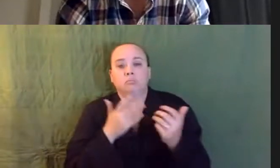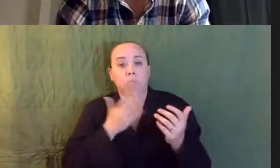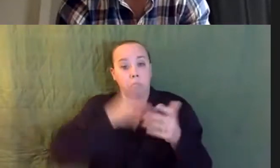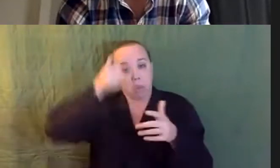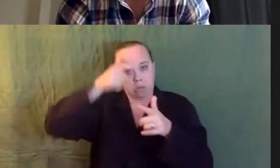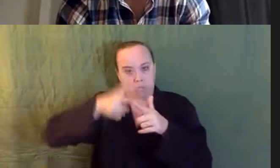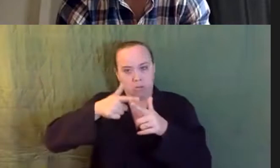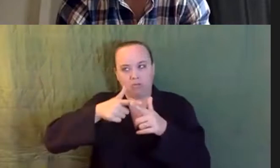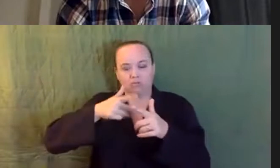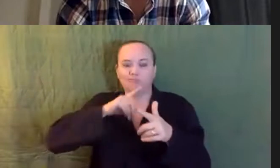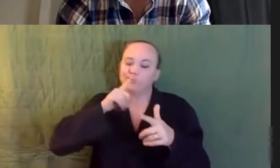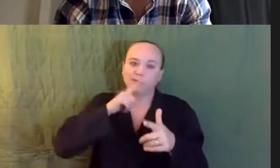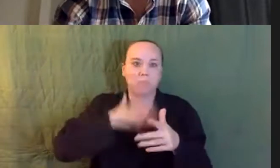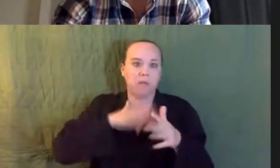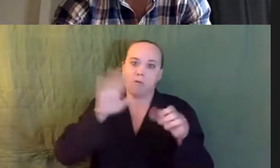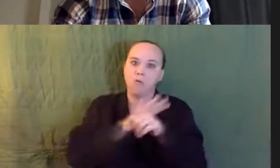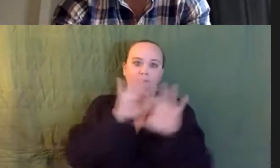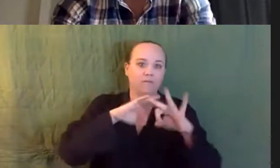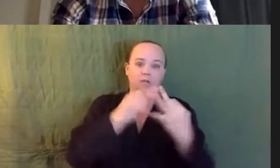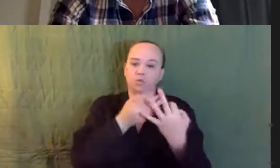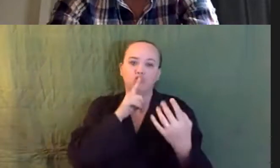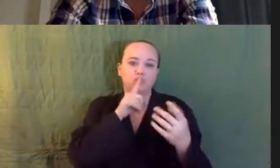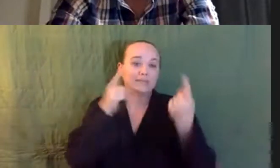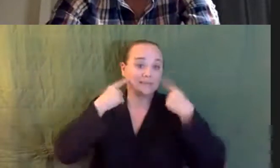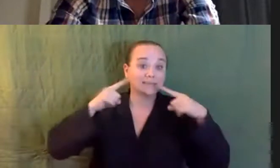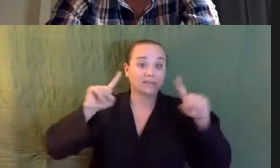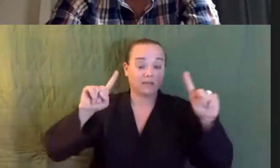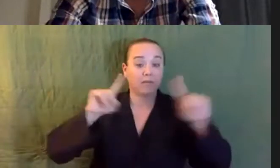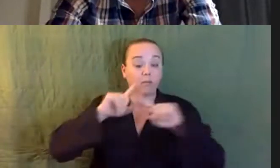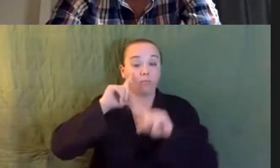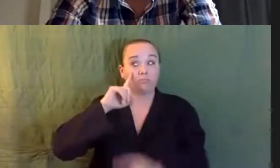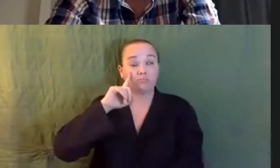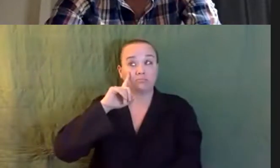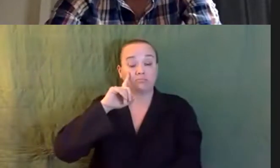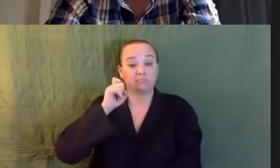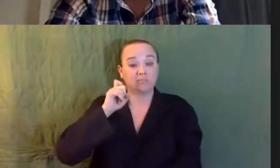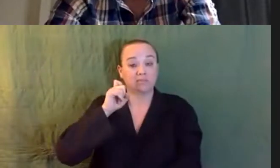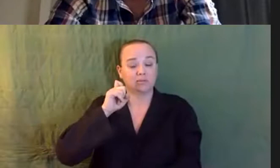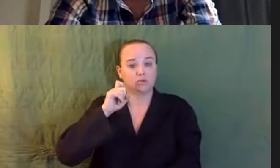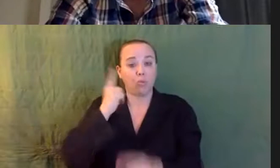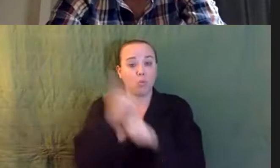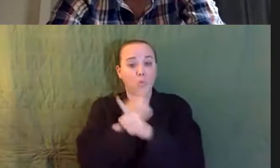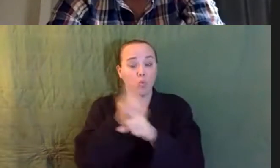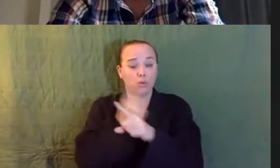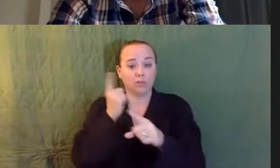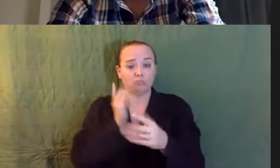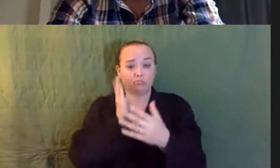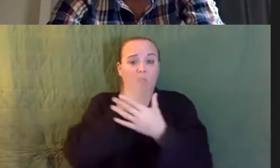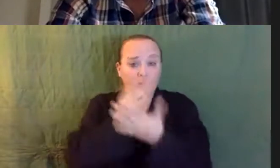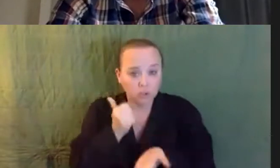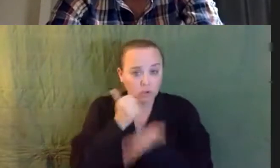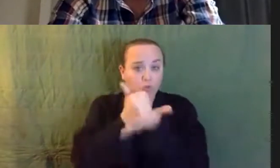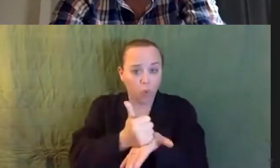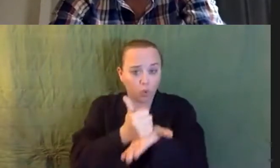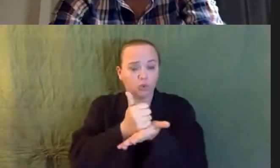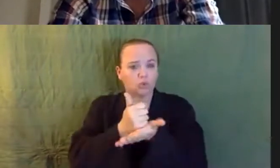certainly all of my family have been very successful because of timely interventions, and so I would continue to